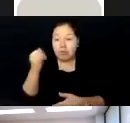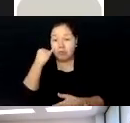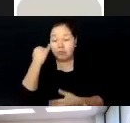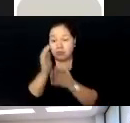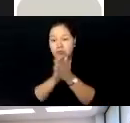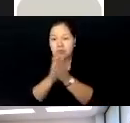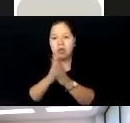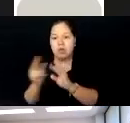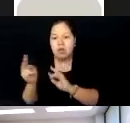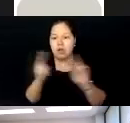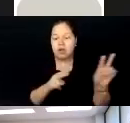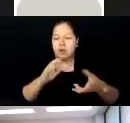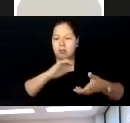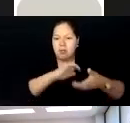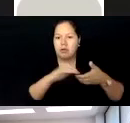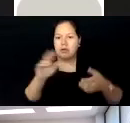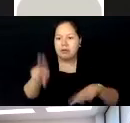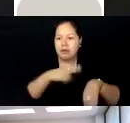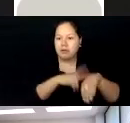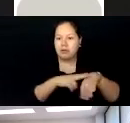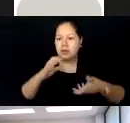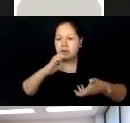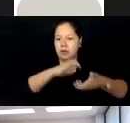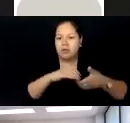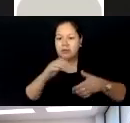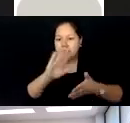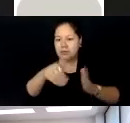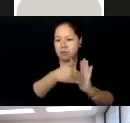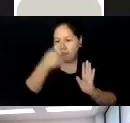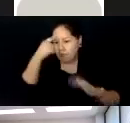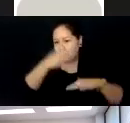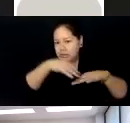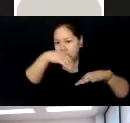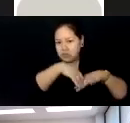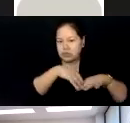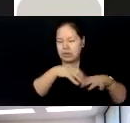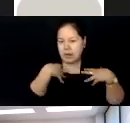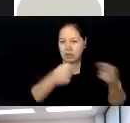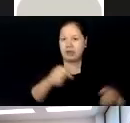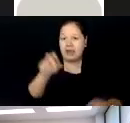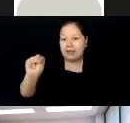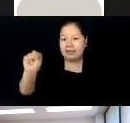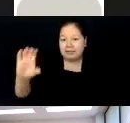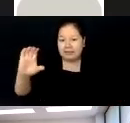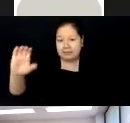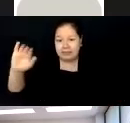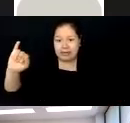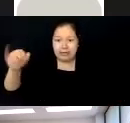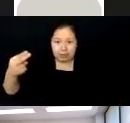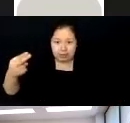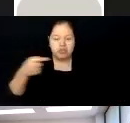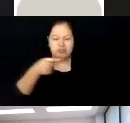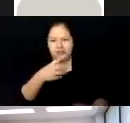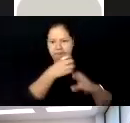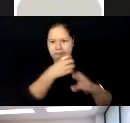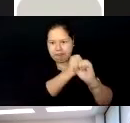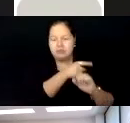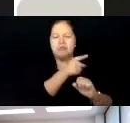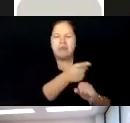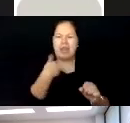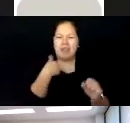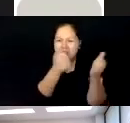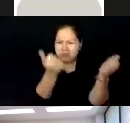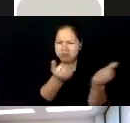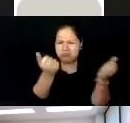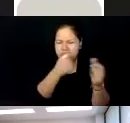the National Collaborating Center for Indigenous Health, the NCCIH, as they have a wealth of resources